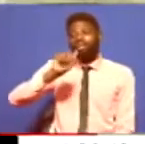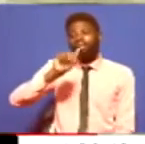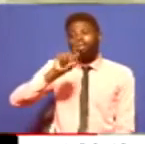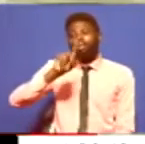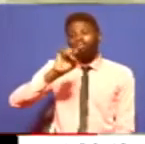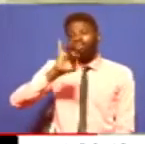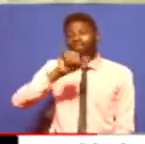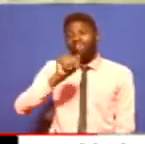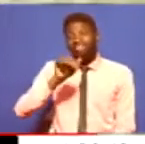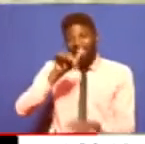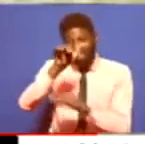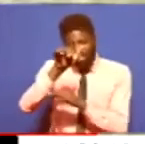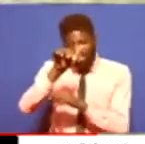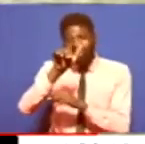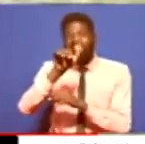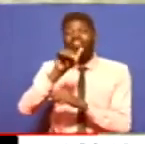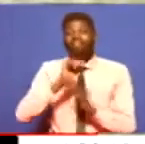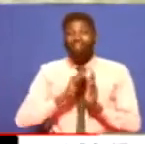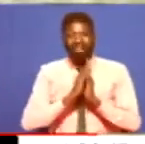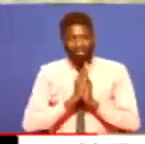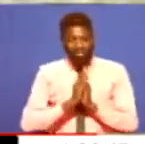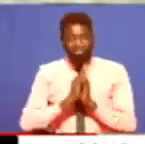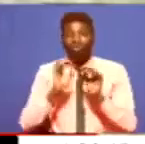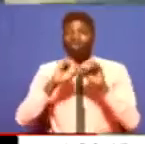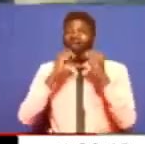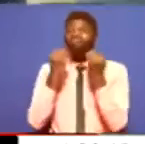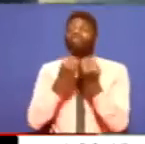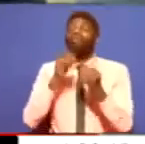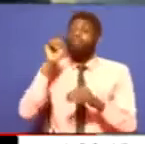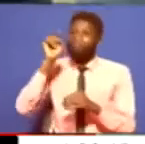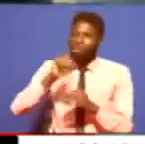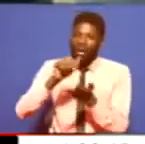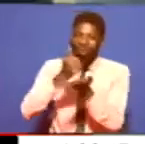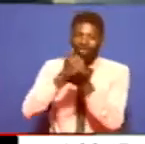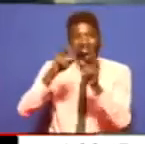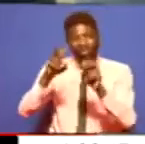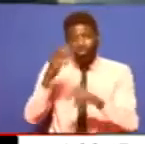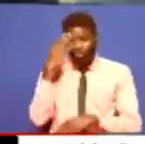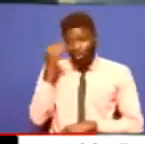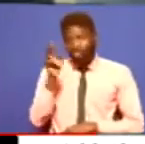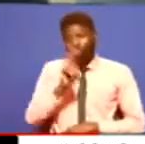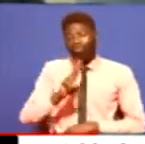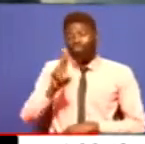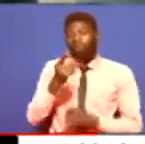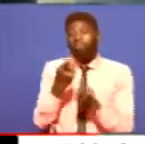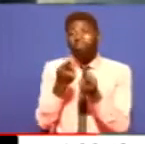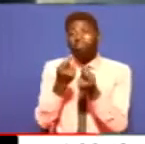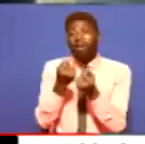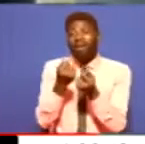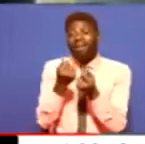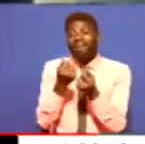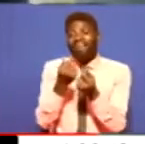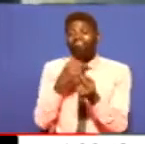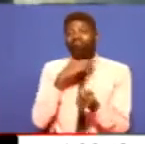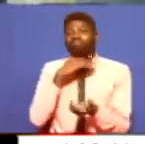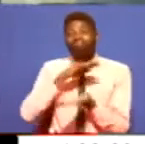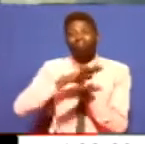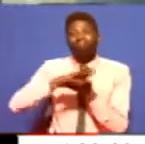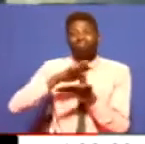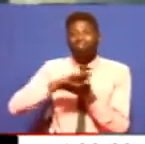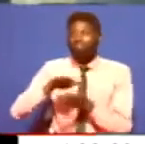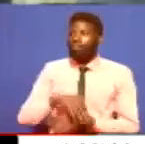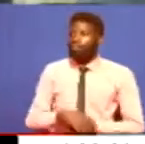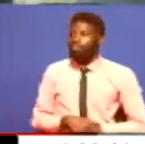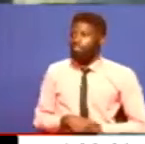are often used to clean dirty money from politicians. They are supposed to save the soul, not to corrupt the